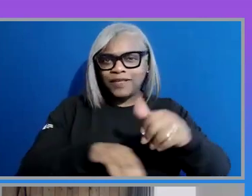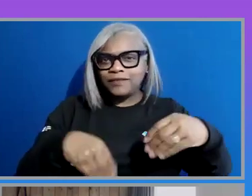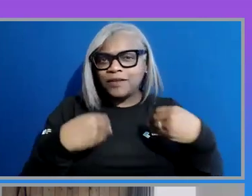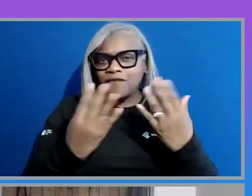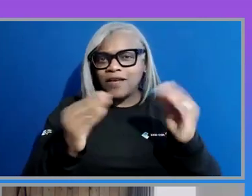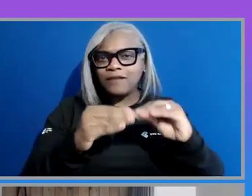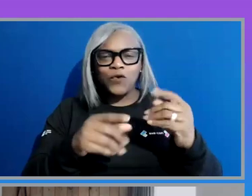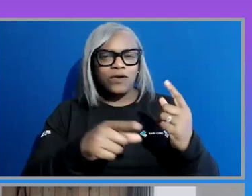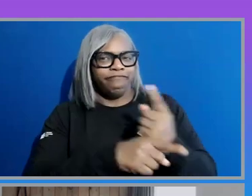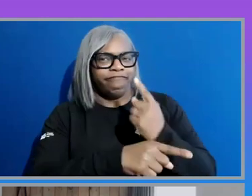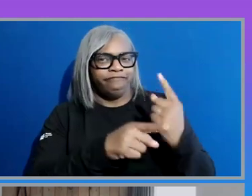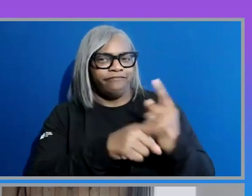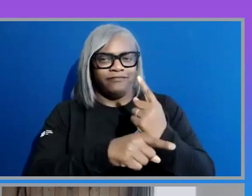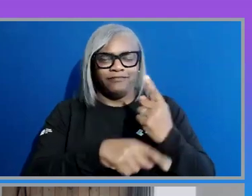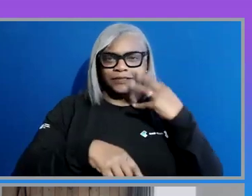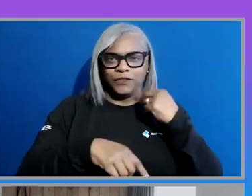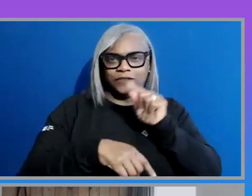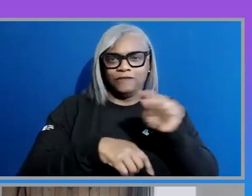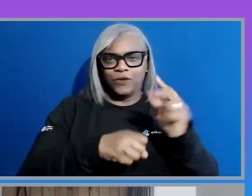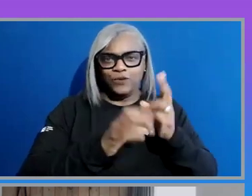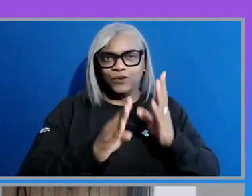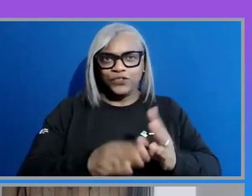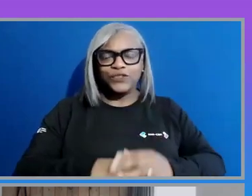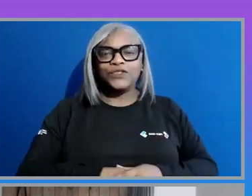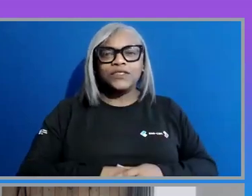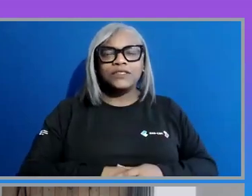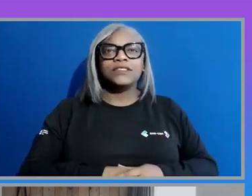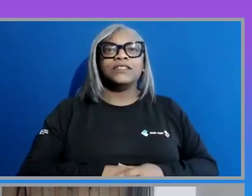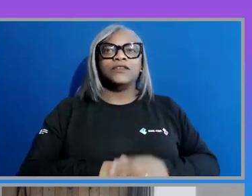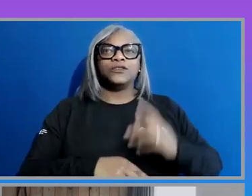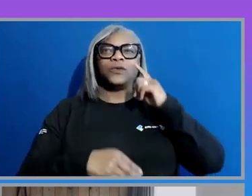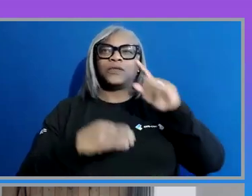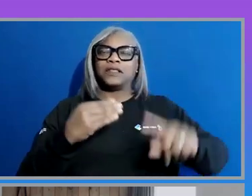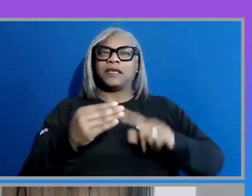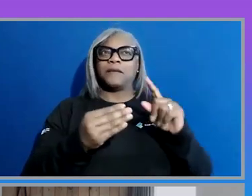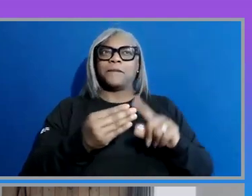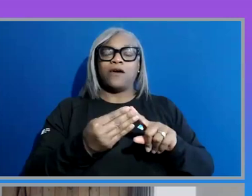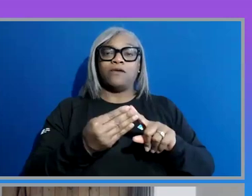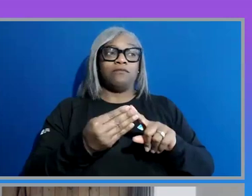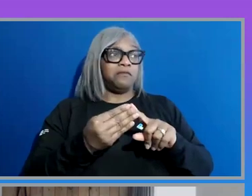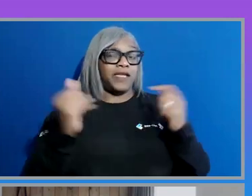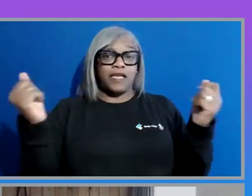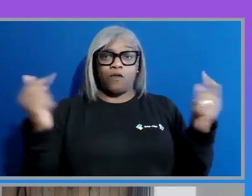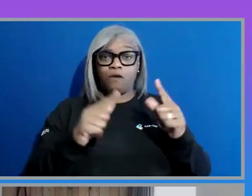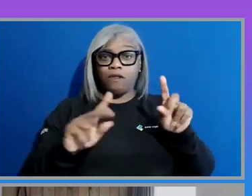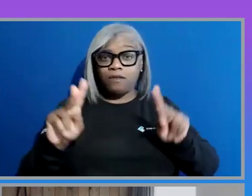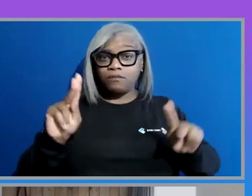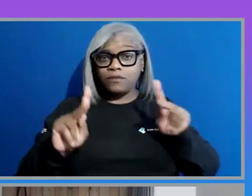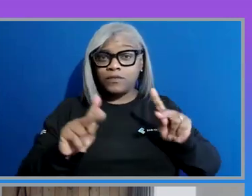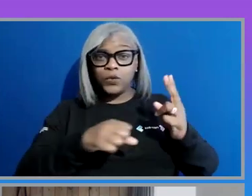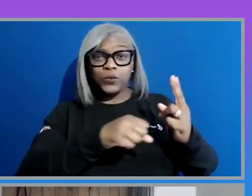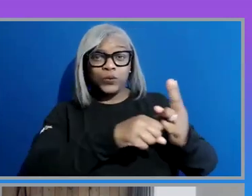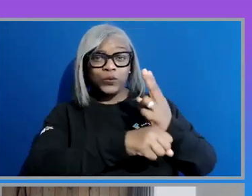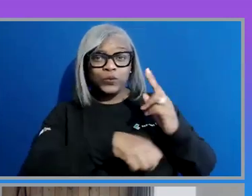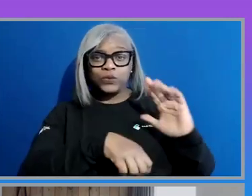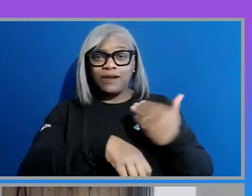an equivalent experience. We want to answer the question, can all users use our application